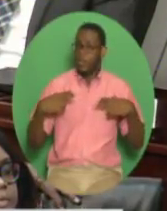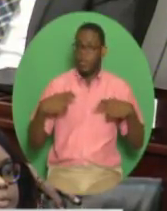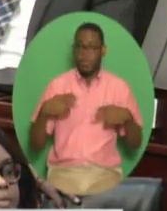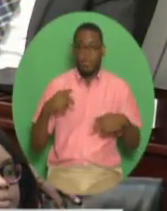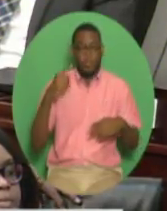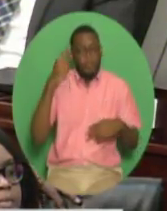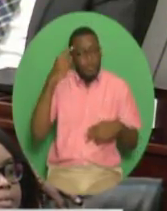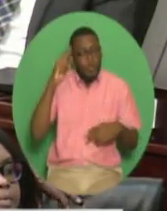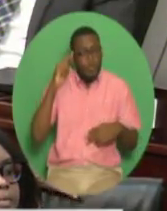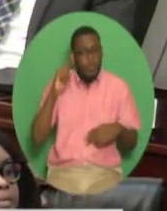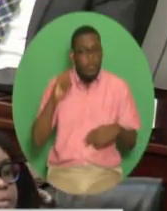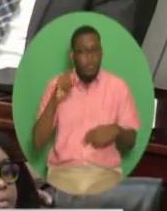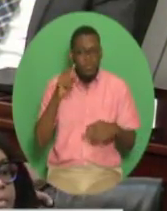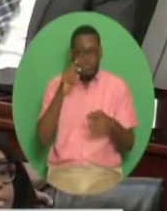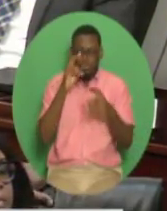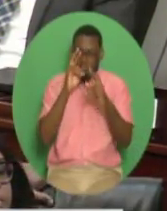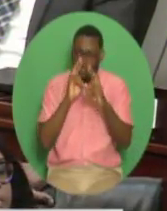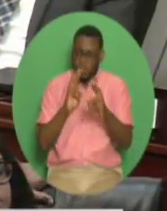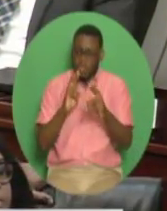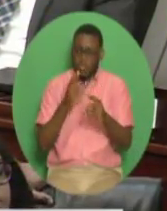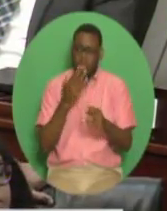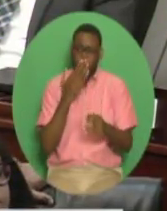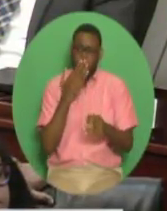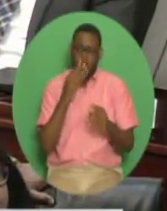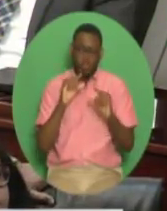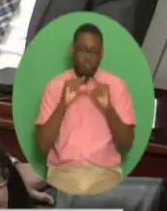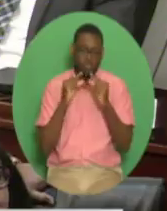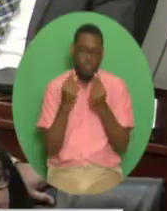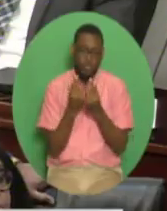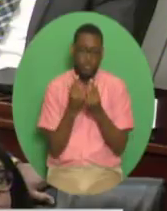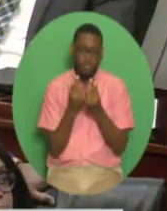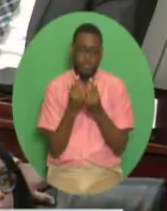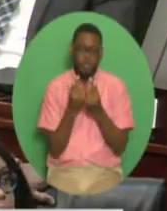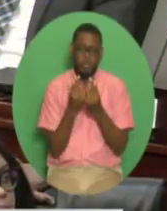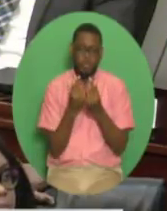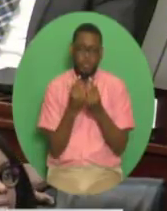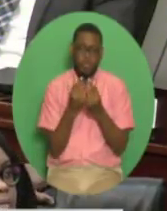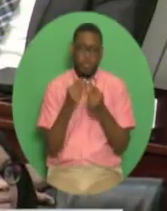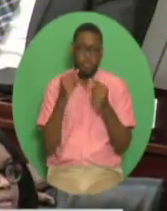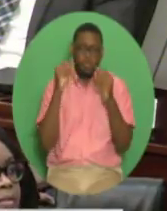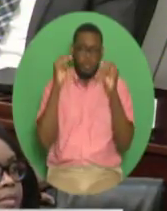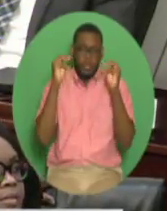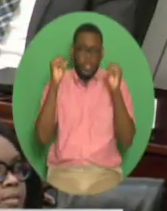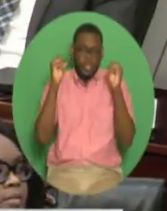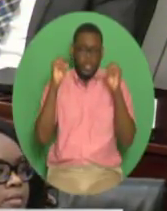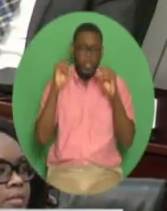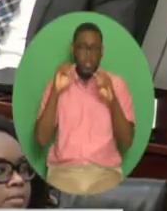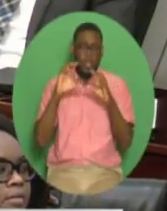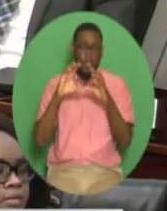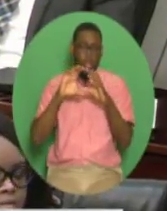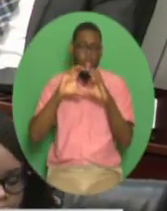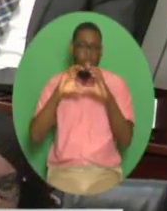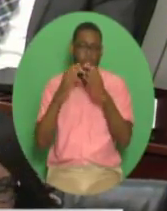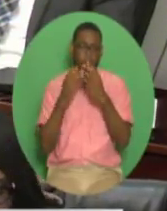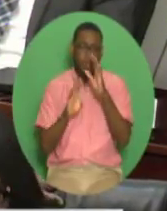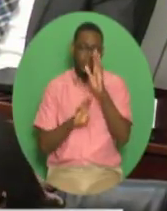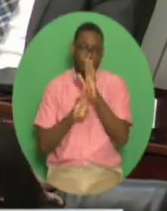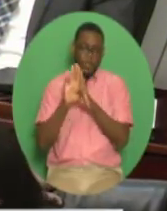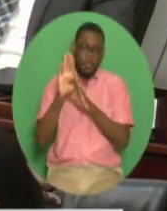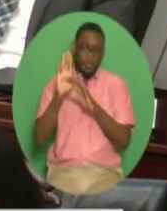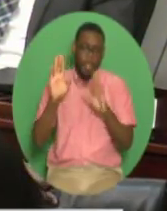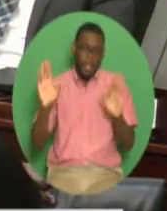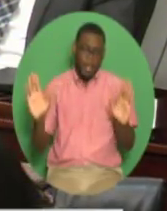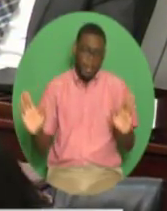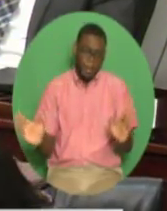First Peoples. I want to thank our Minister of Community Development for the assistance that she has